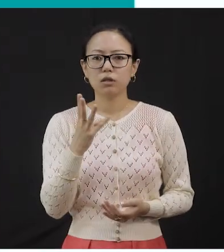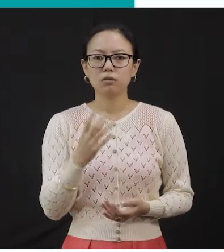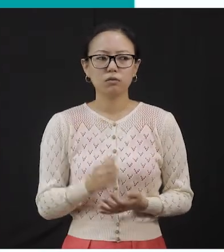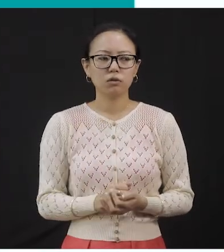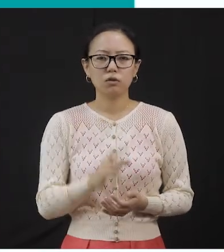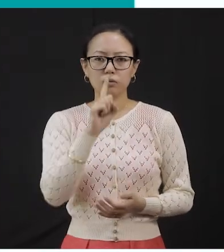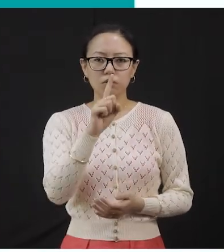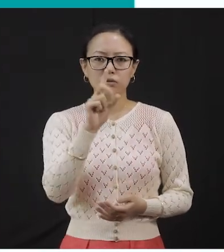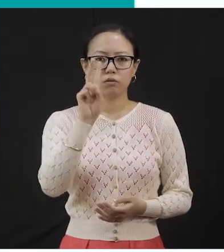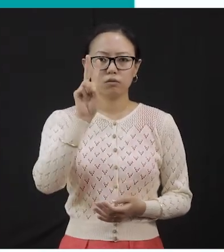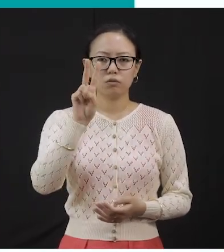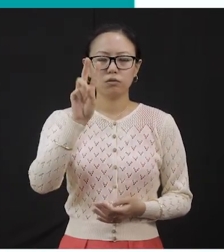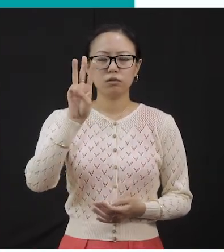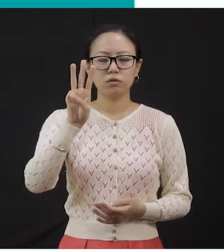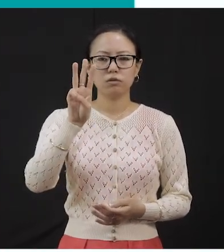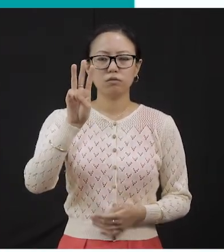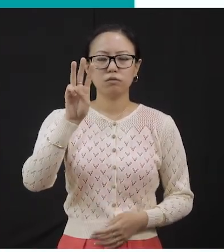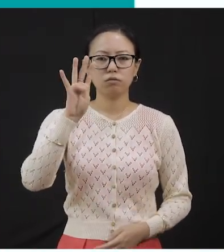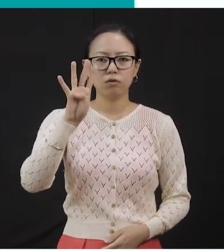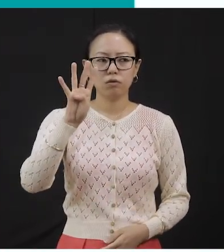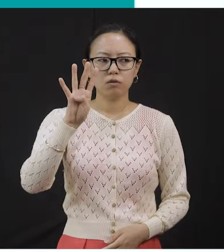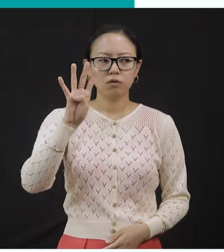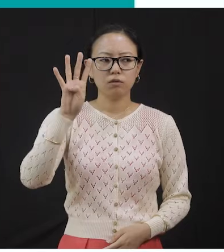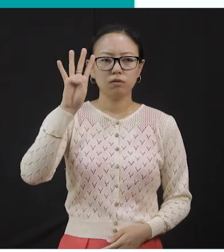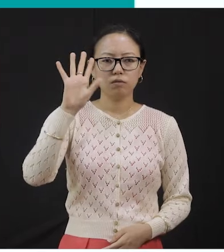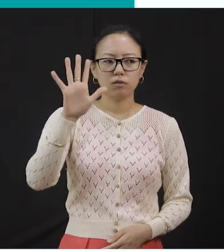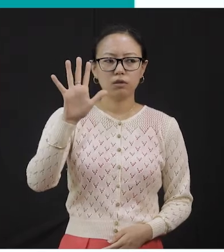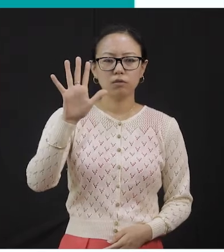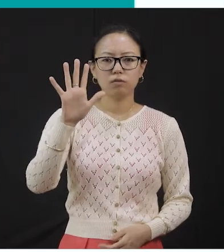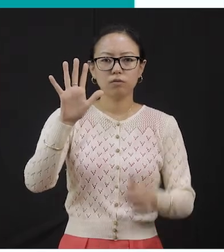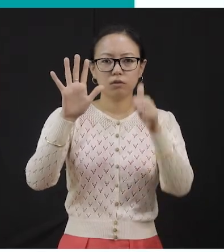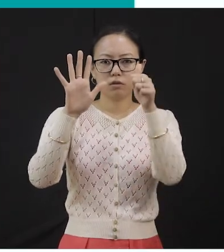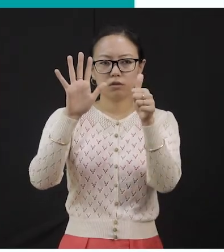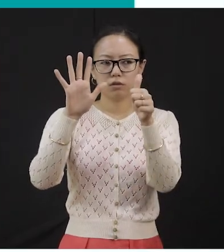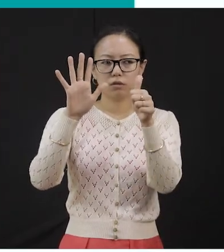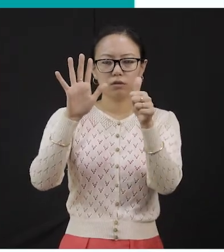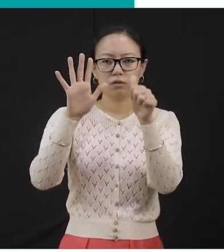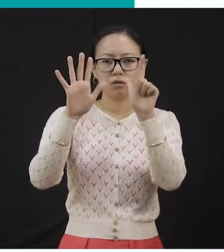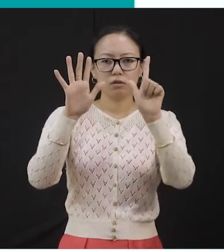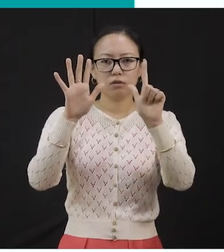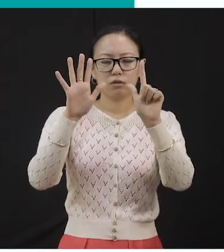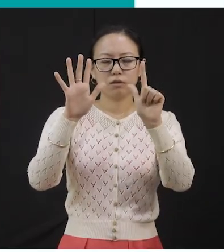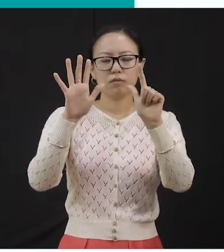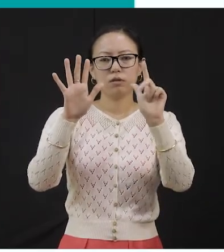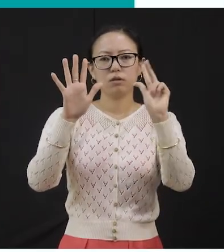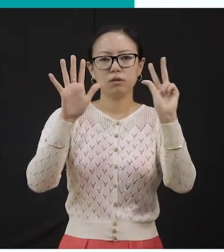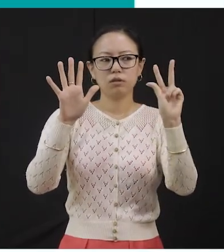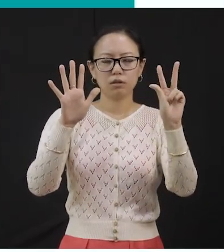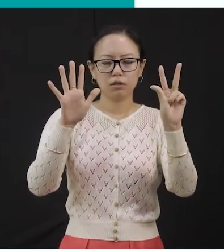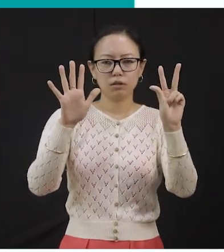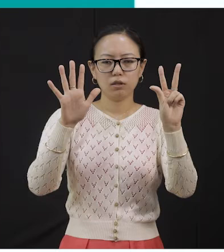1, 2, 3, 4, 5, 6,